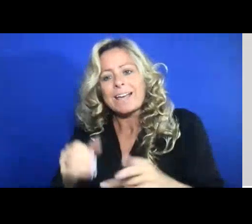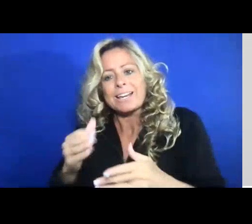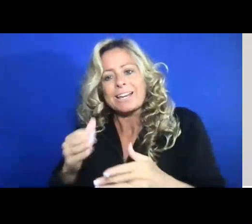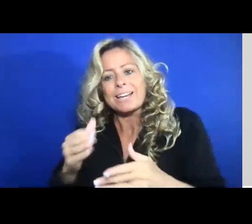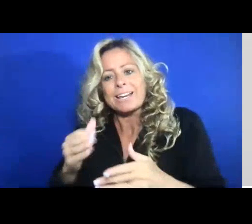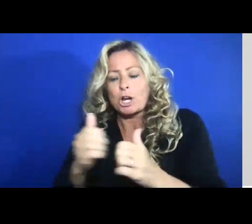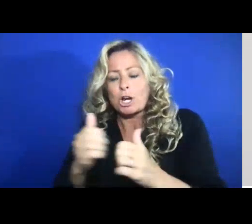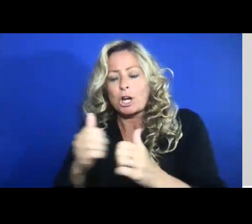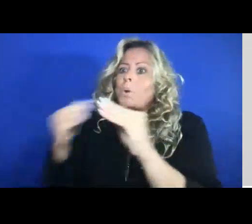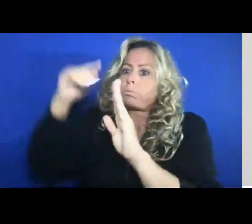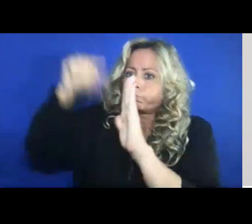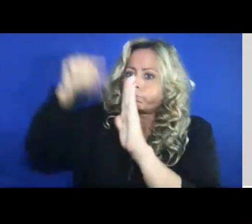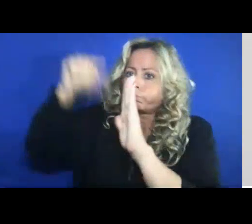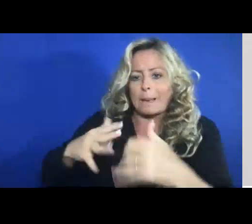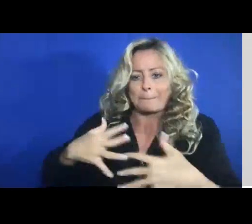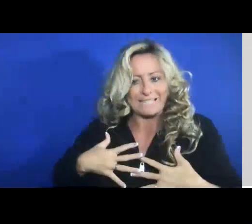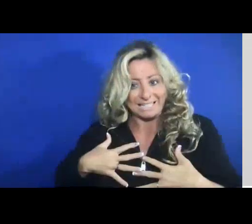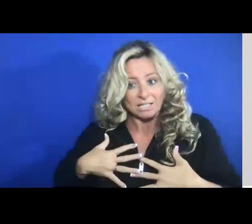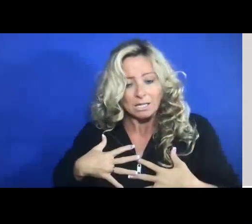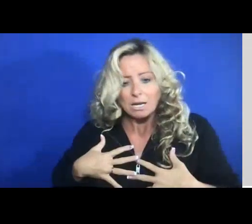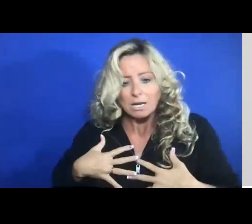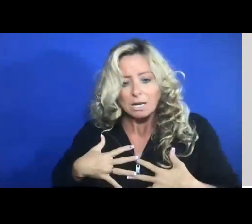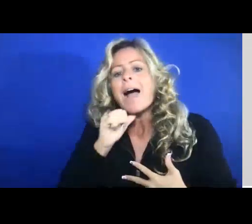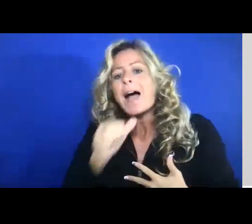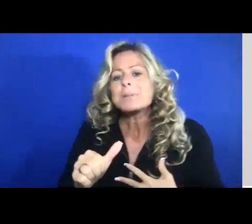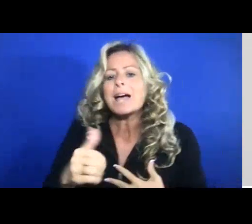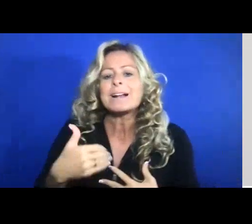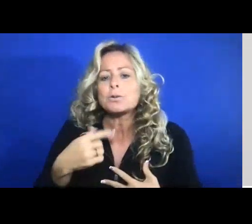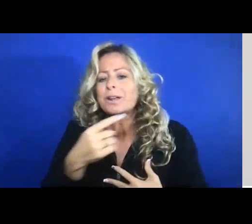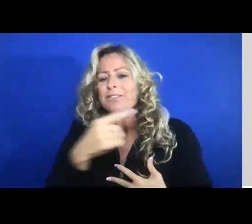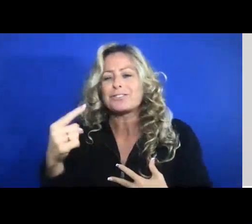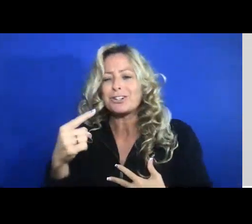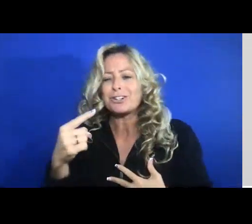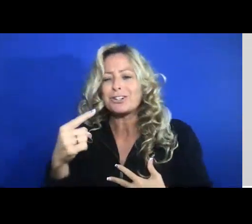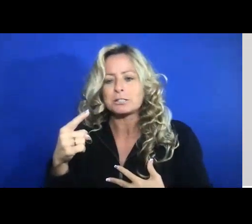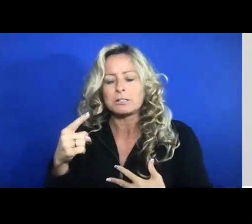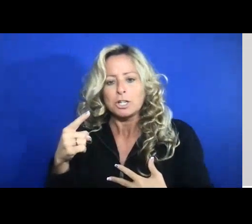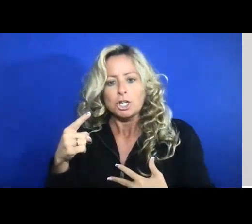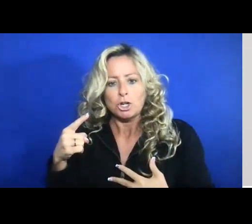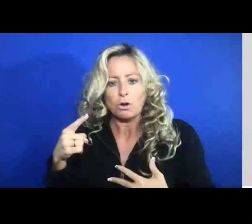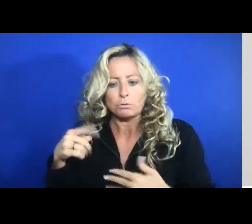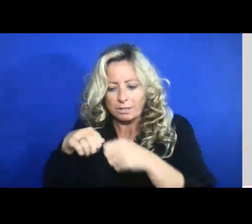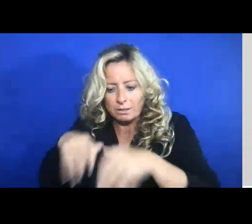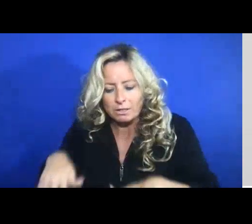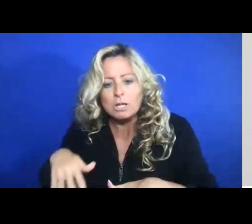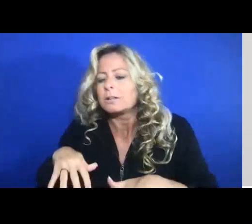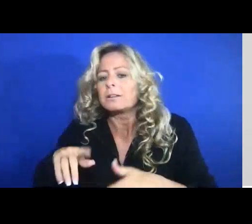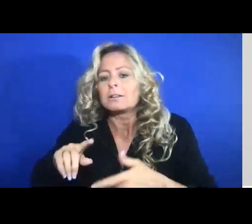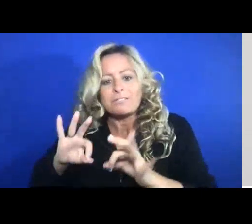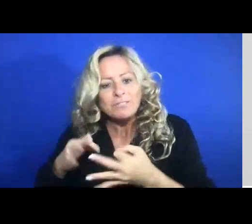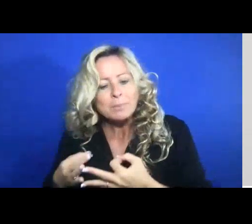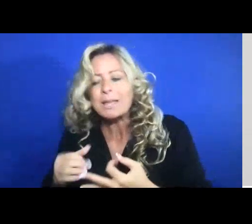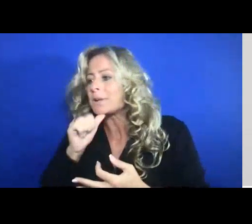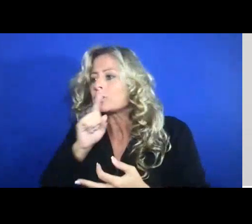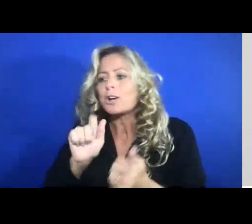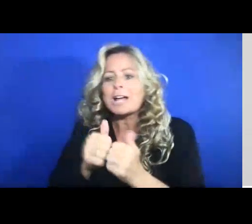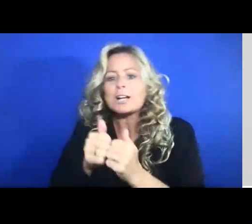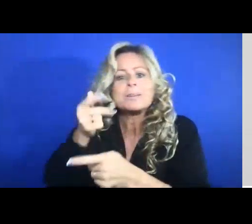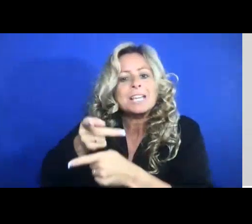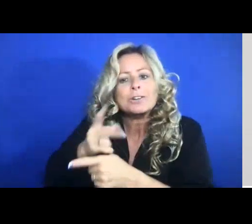to that far better than I can, right? I don't have a first degree relative or somebody with a substance use disorder. So I don't know what it's like to be a caregiver in